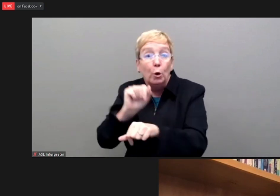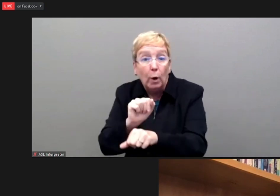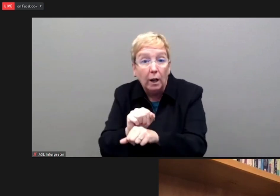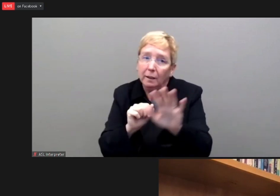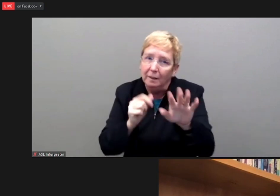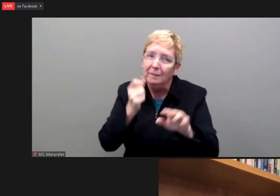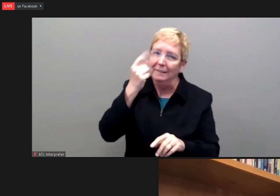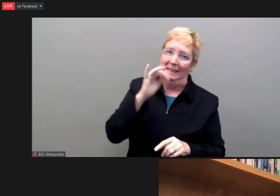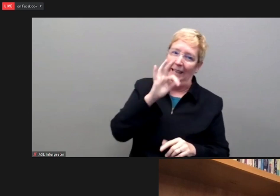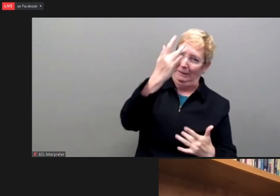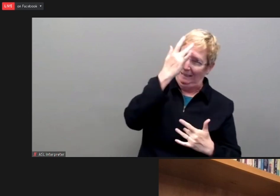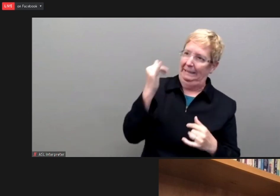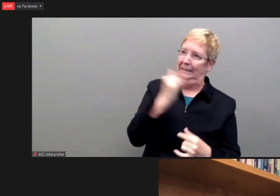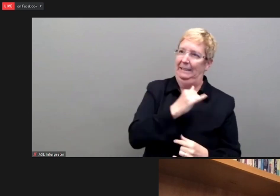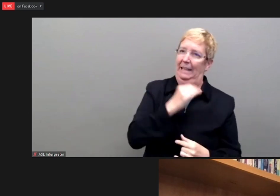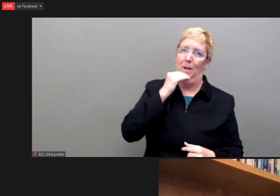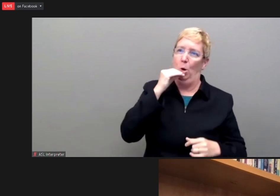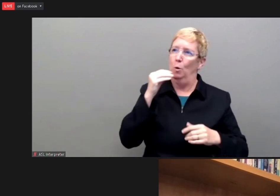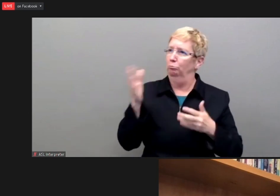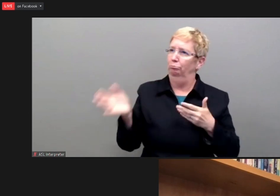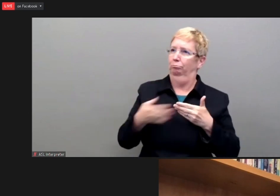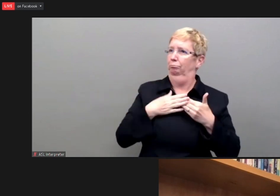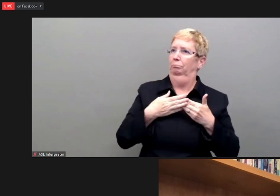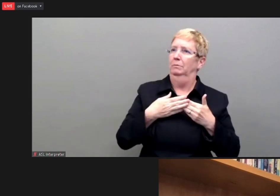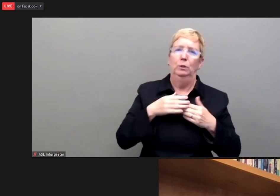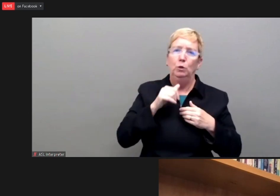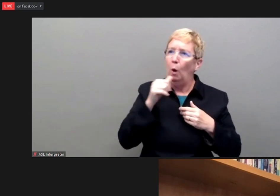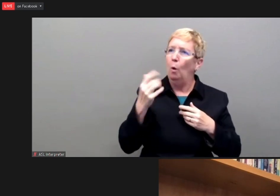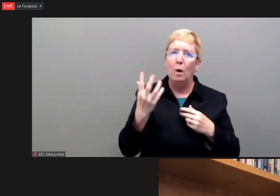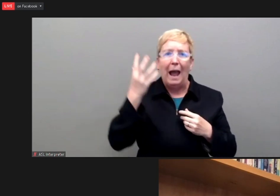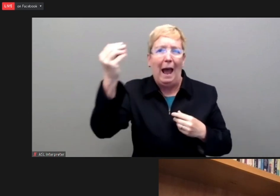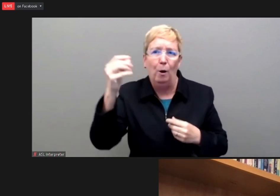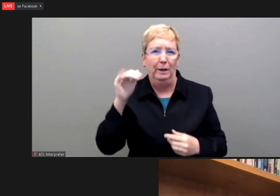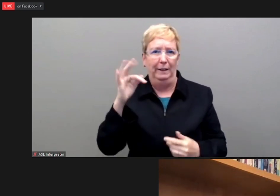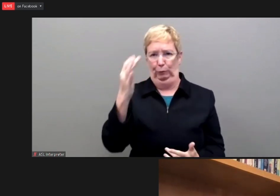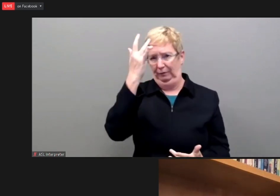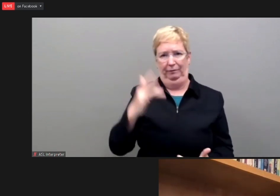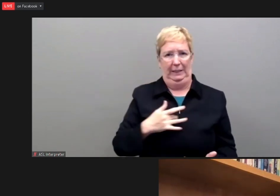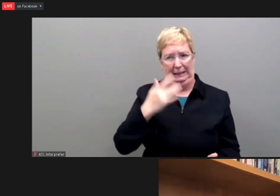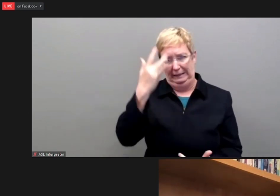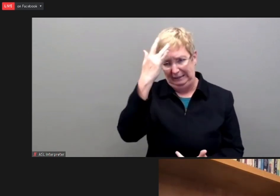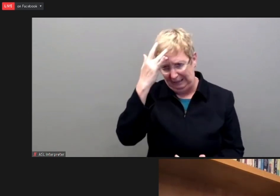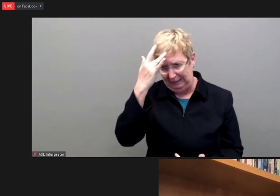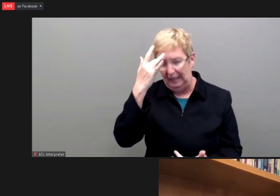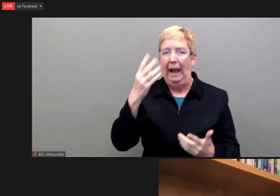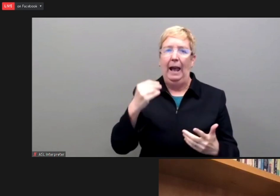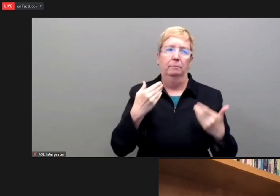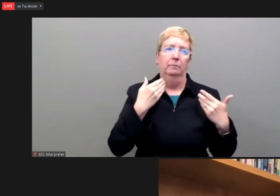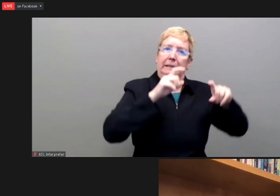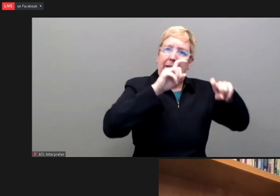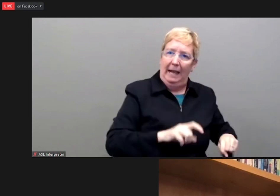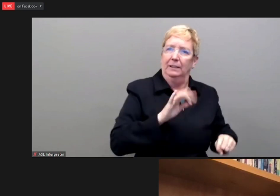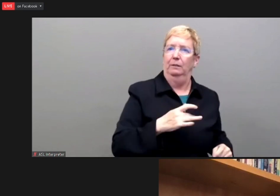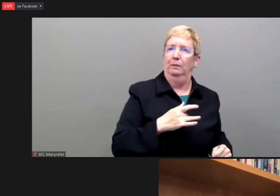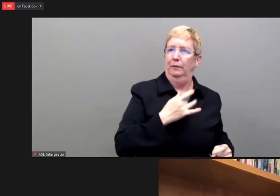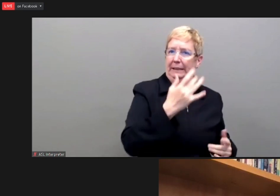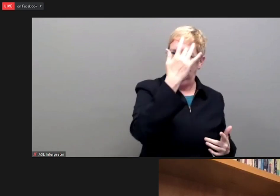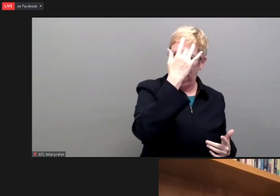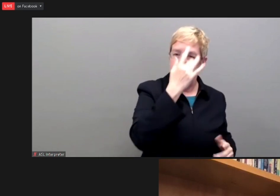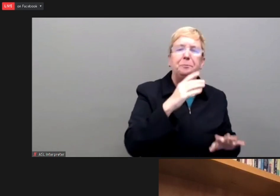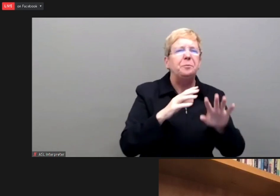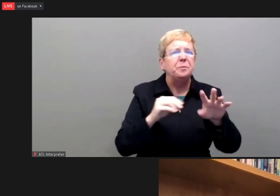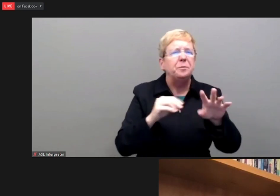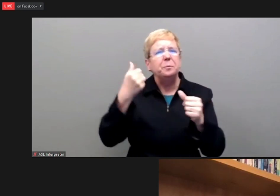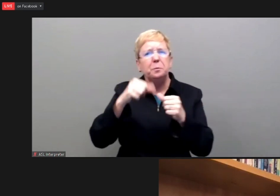think you've been exposed, don't go anywhere. Get tested. But instead of 10 places a day, remember when I tried to get